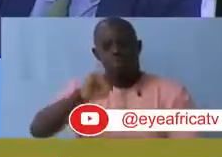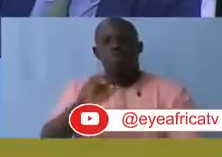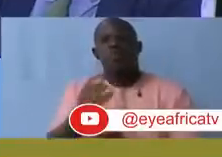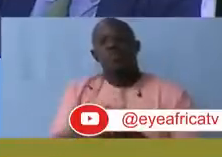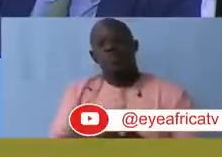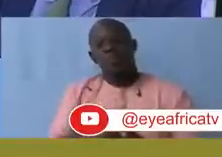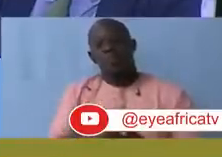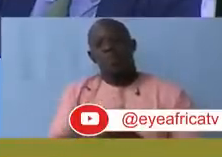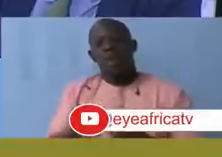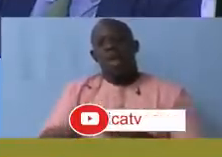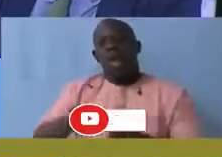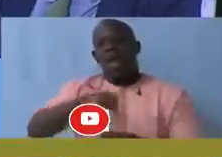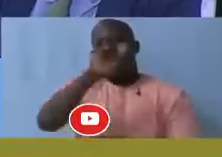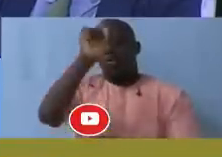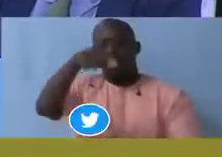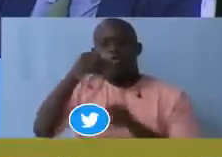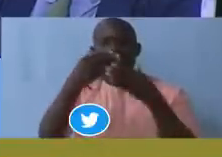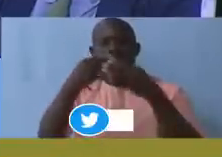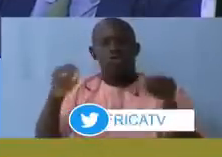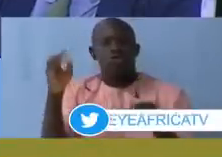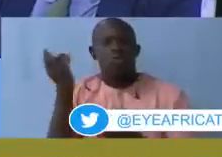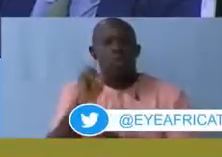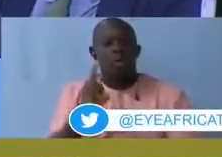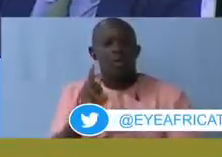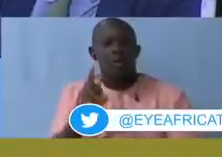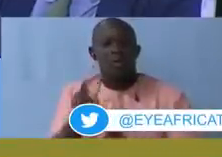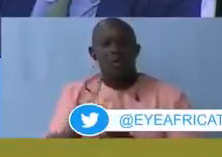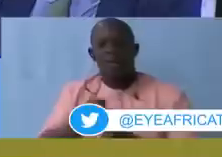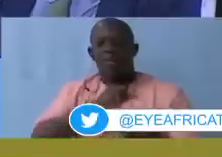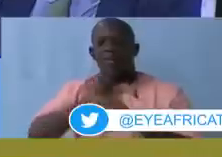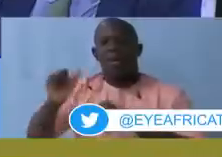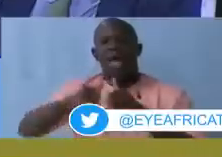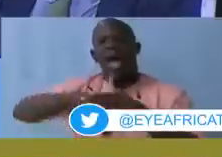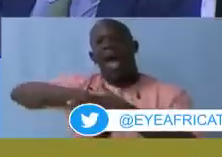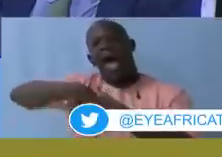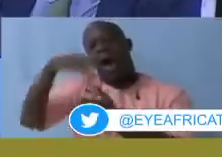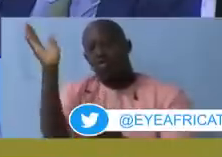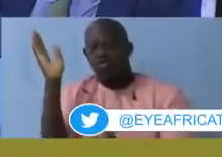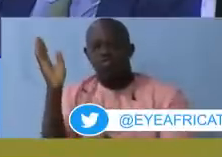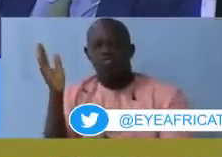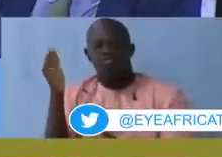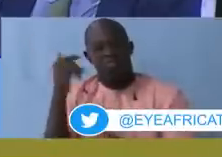And your solution was? To go out of the country.